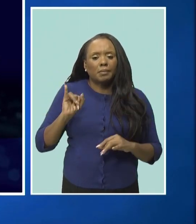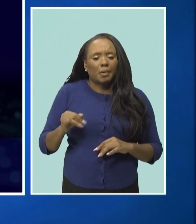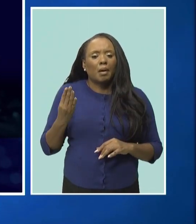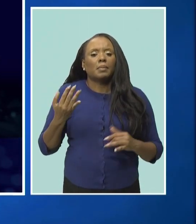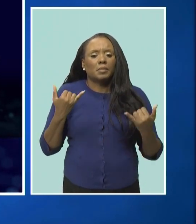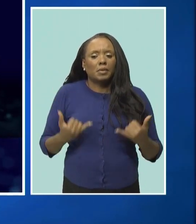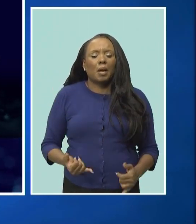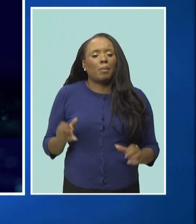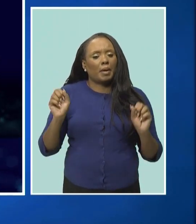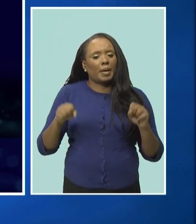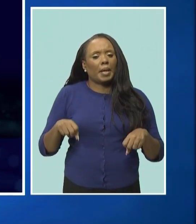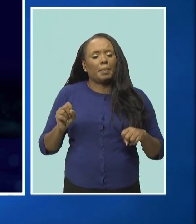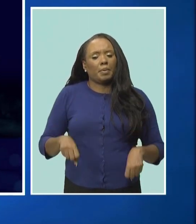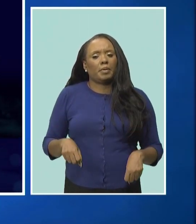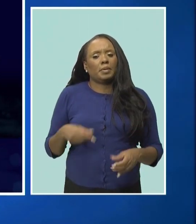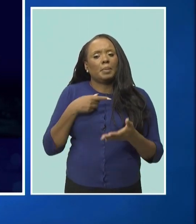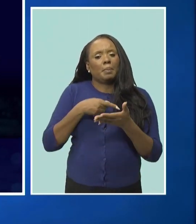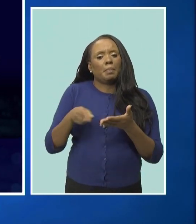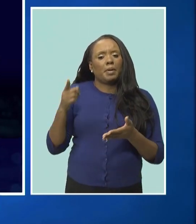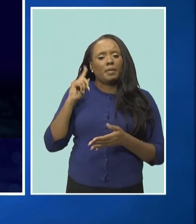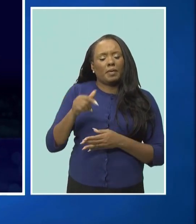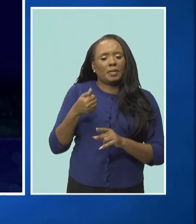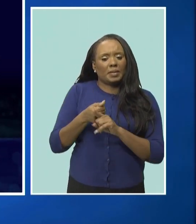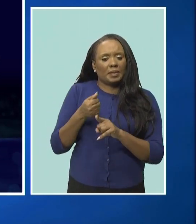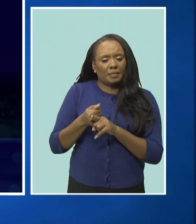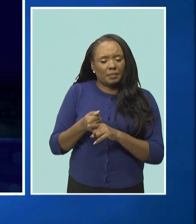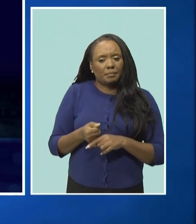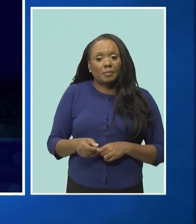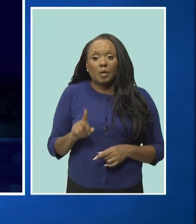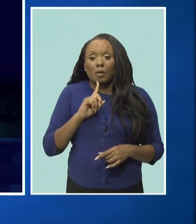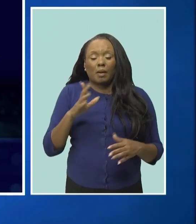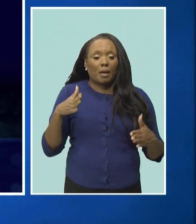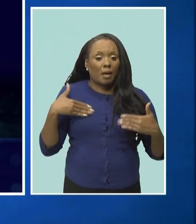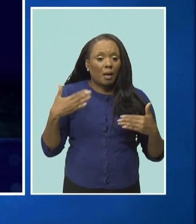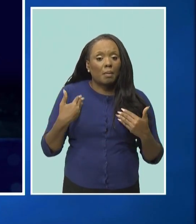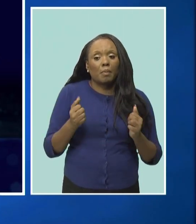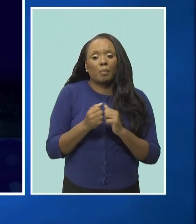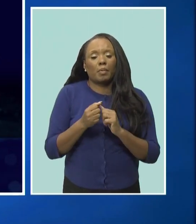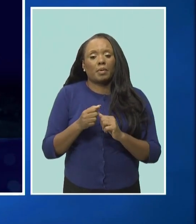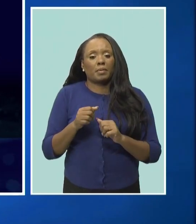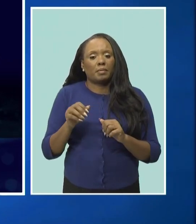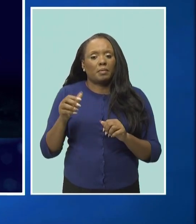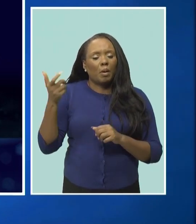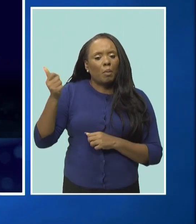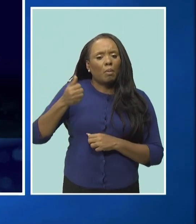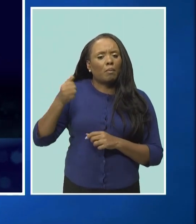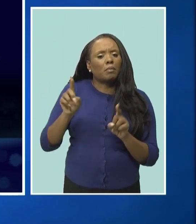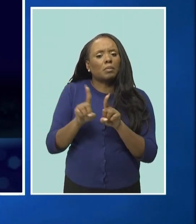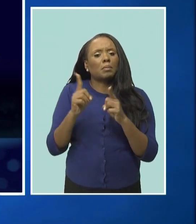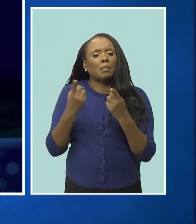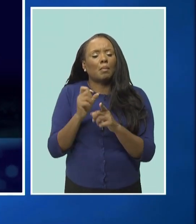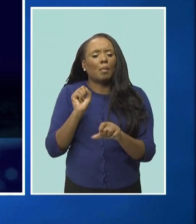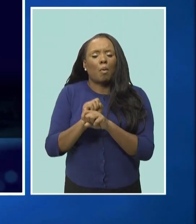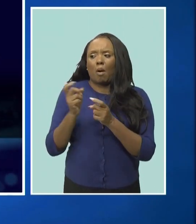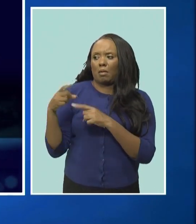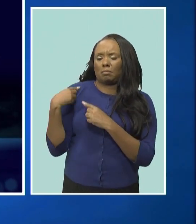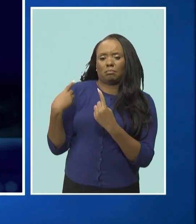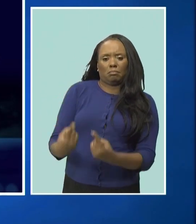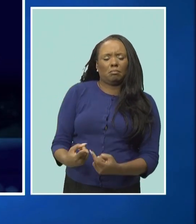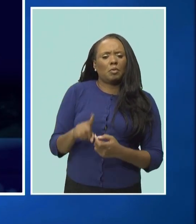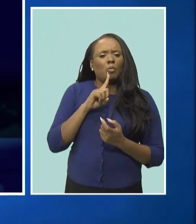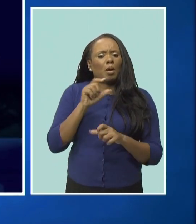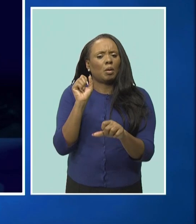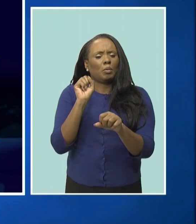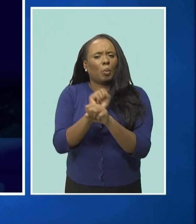so on and so forth, and as we clean the welfare list. So I'm very happy with the work that the Welfare Department has been doing thus far. And they're doing